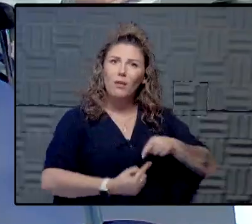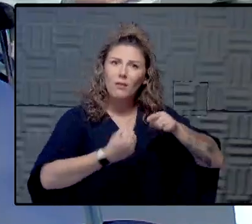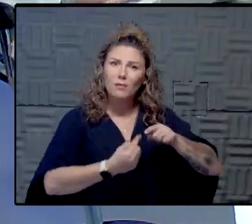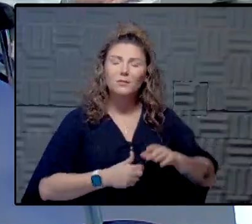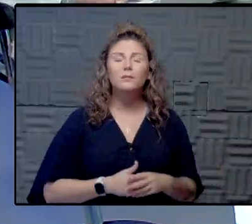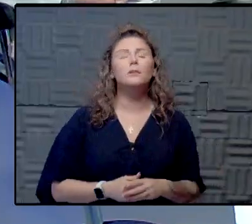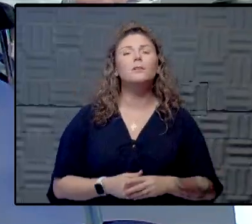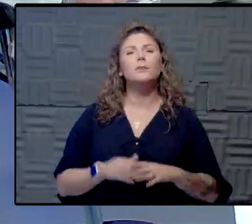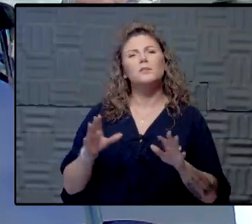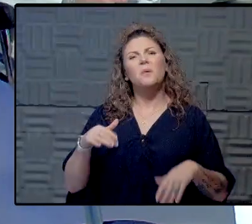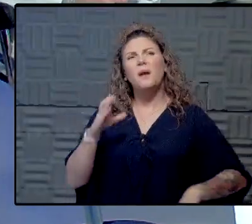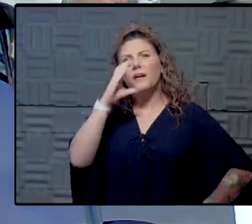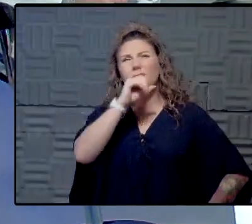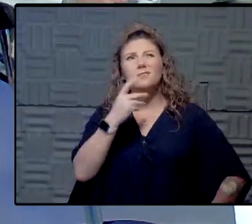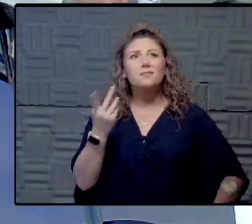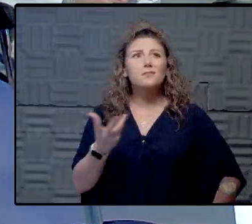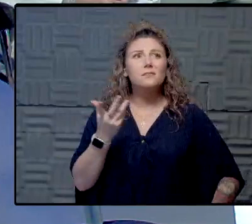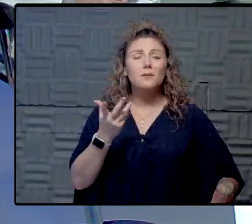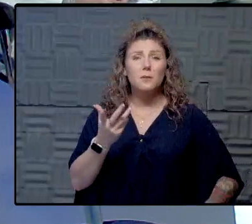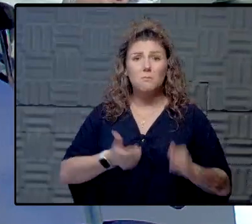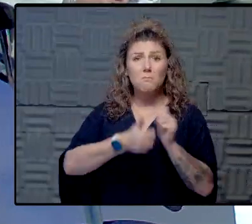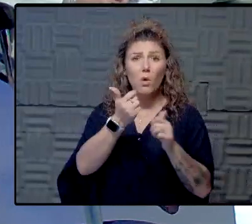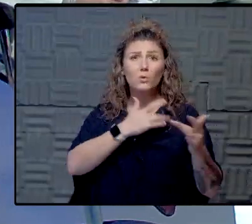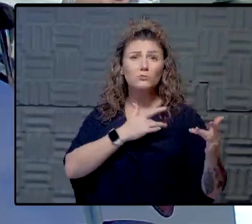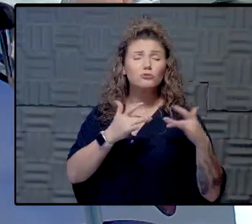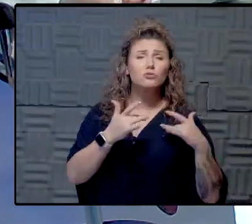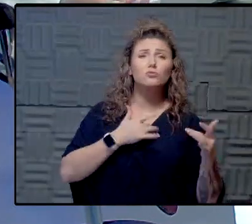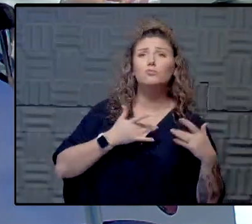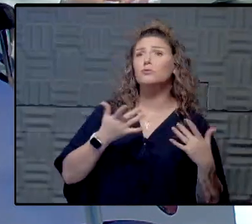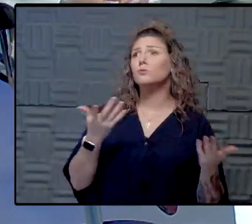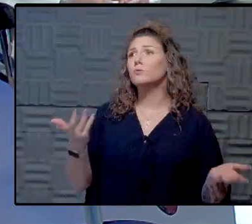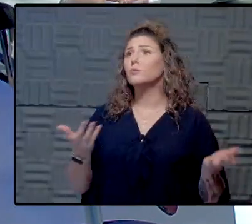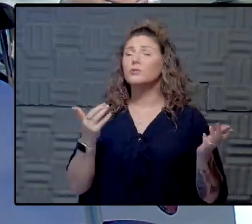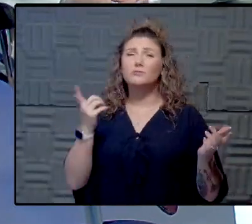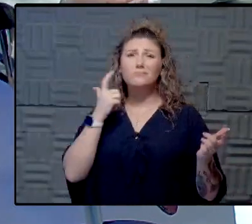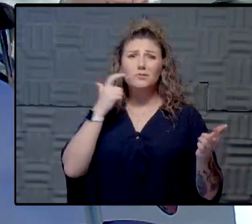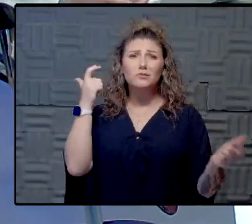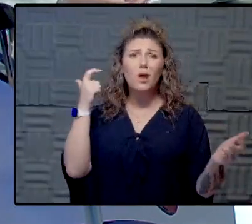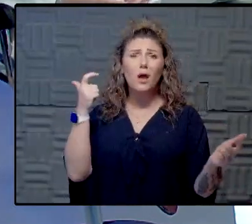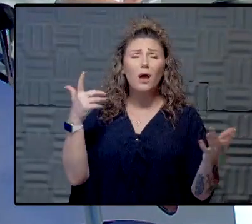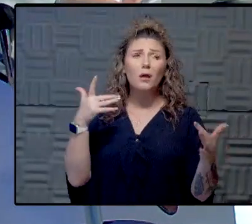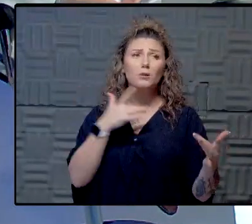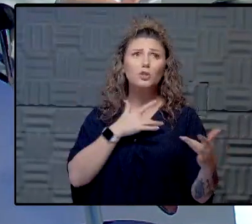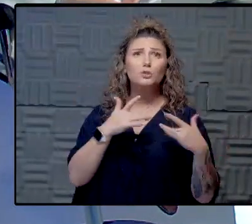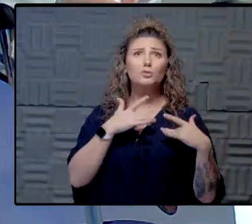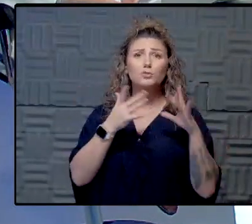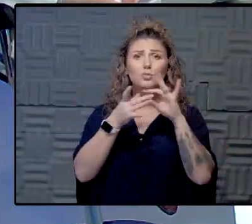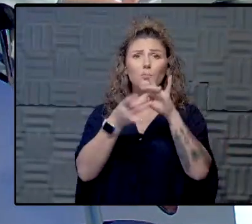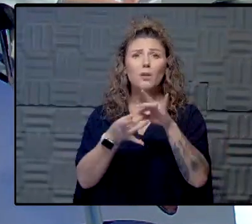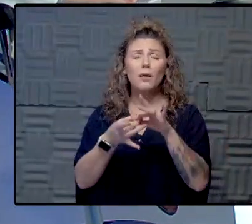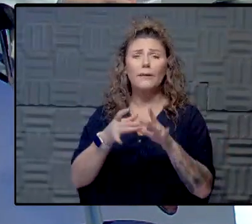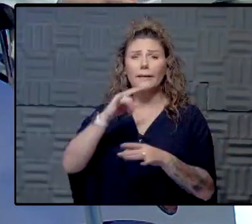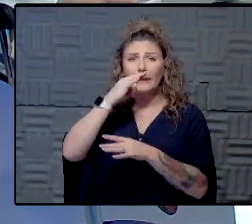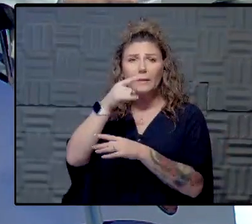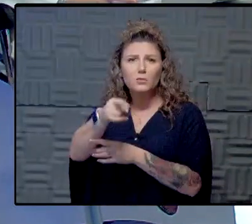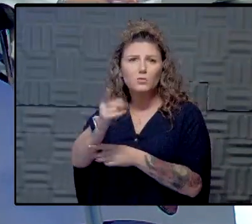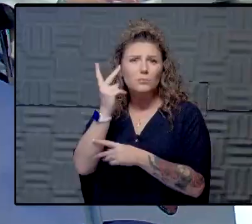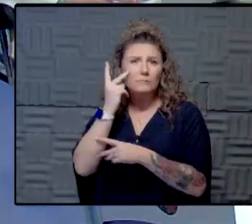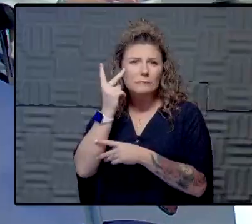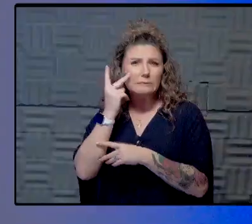I guess what is most concerning, or what are some of the major concerns you have about the kids that you're seeing in your